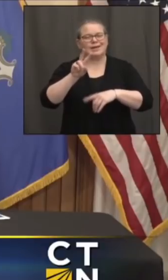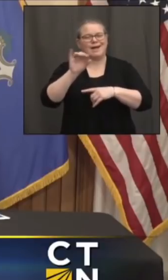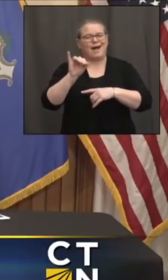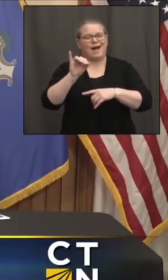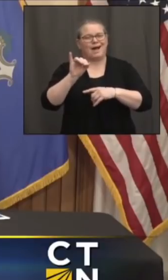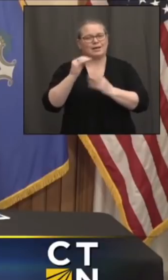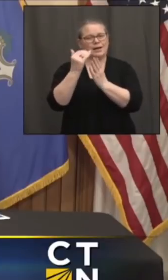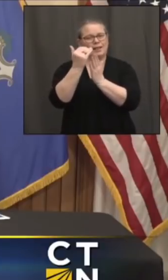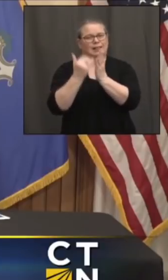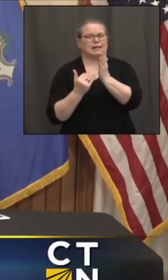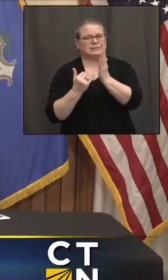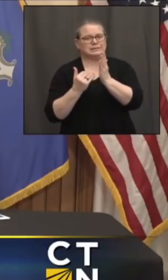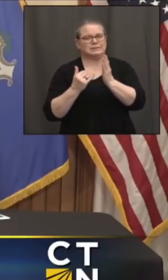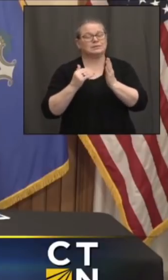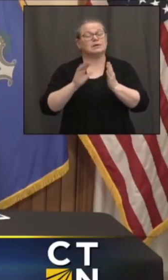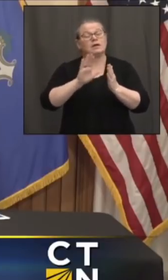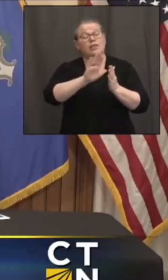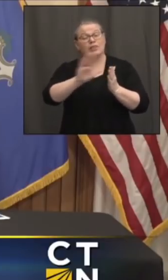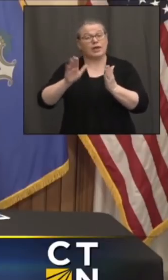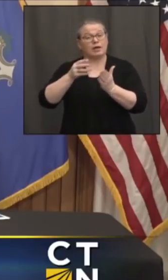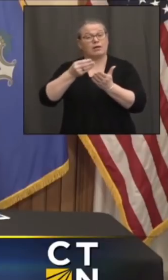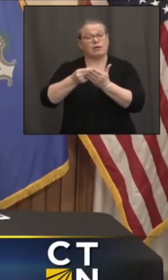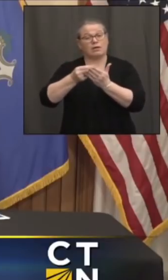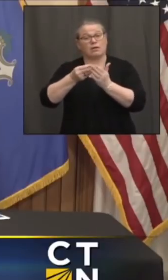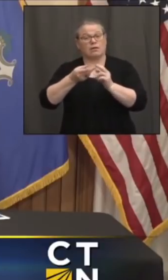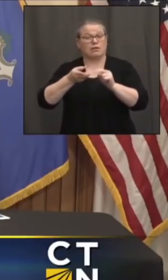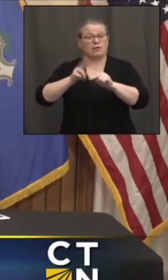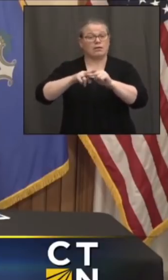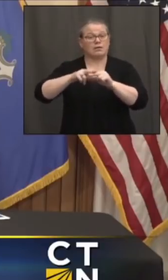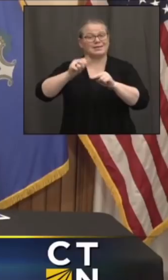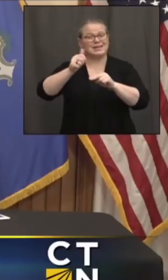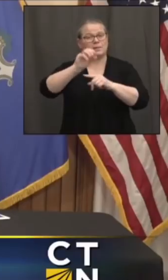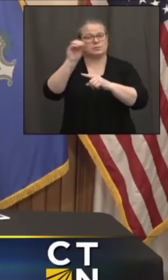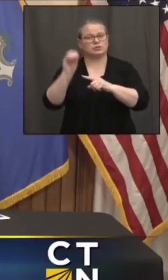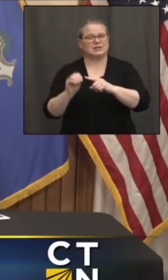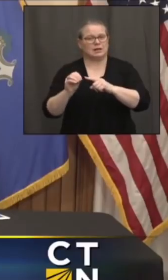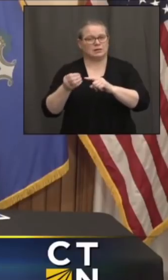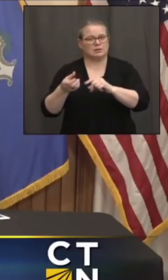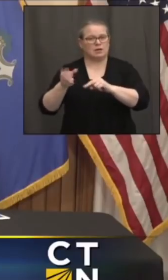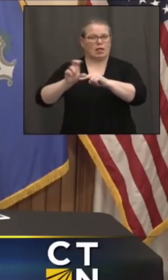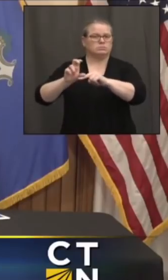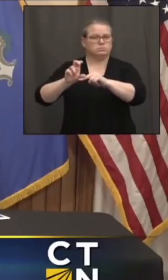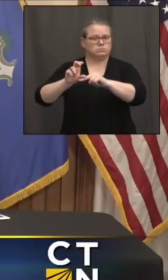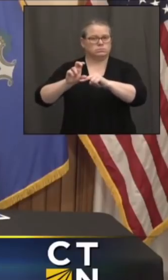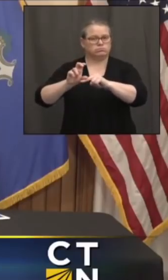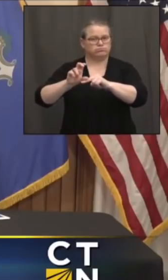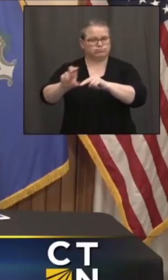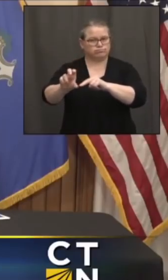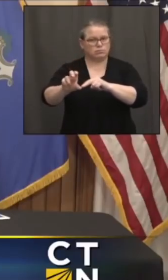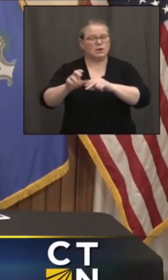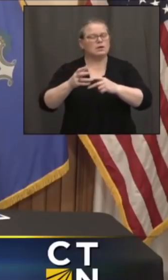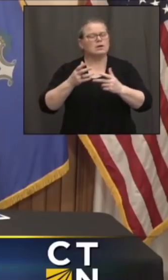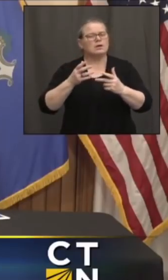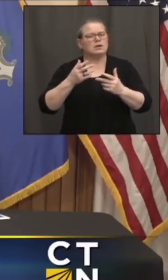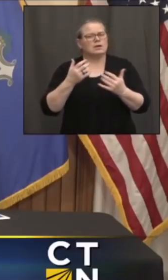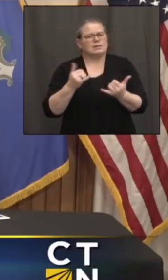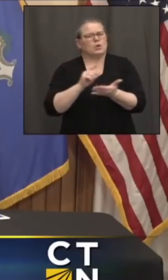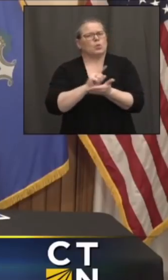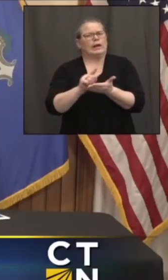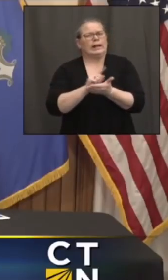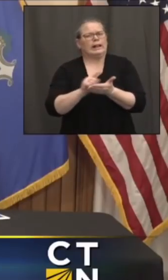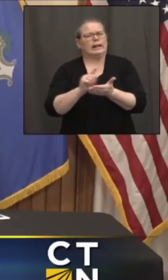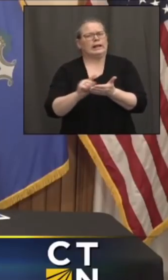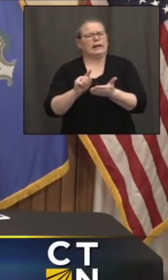the total percentage of our weekly allotment that's now going to those, what you consider to be the